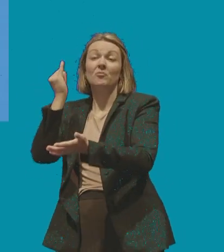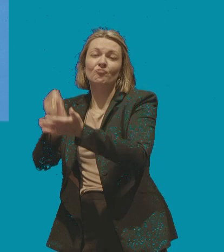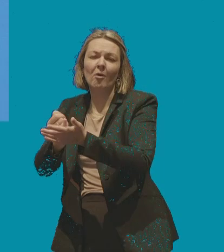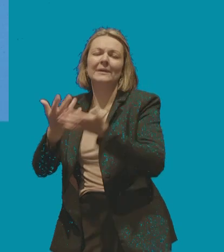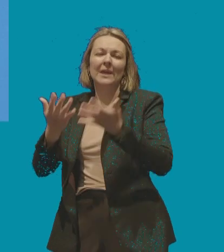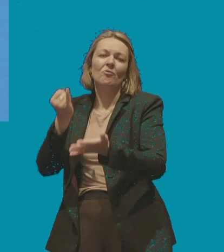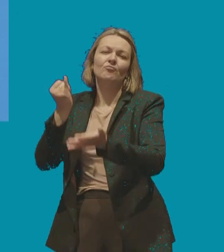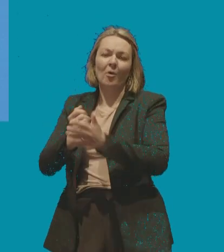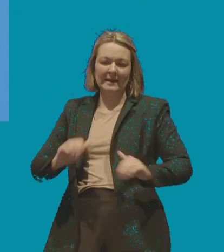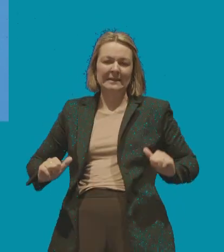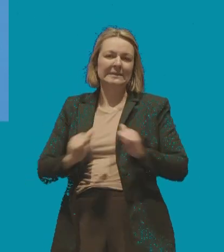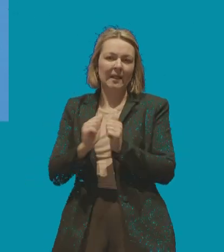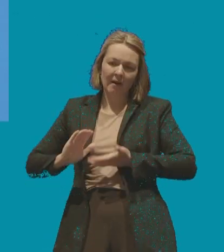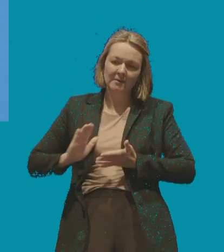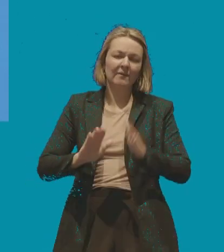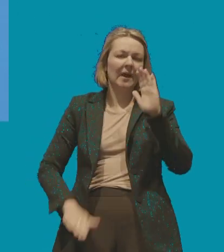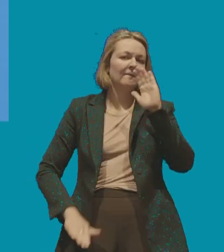and deliver it in full.